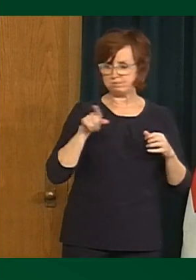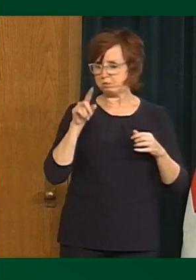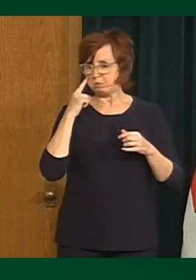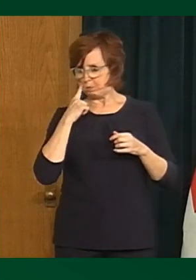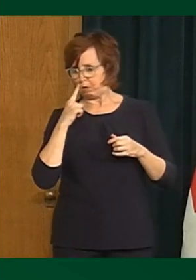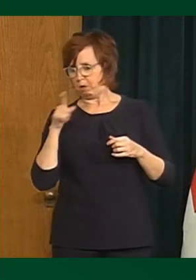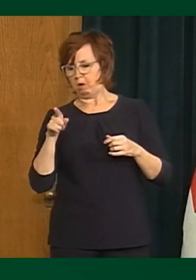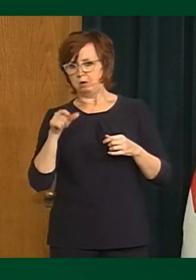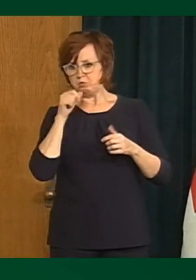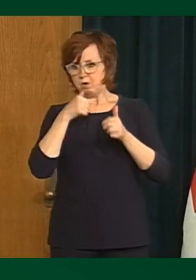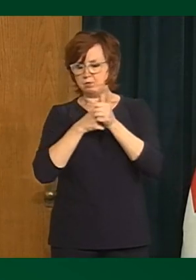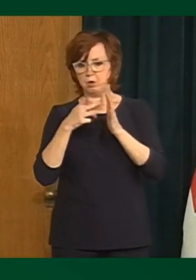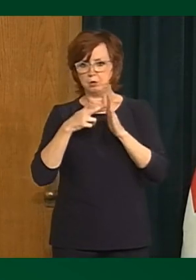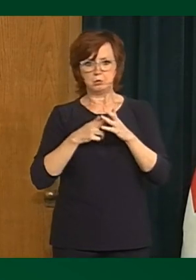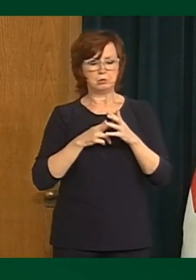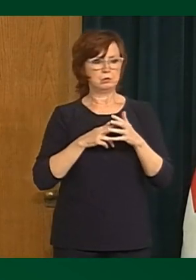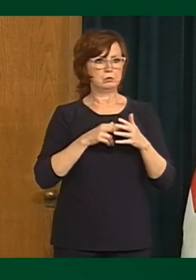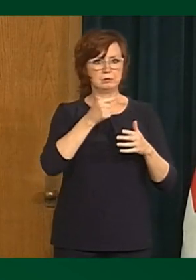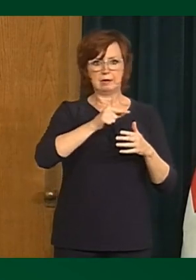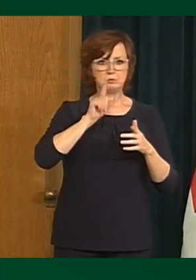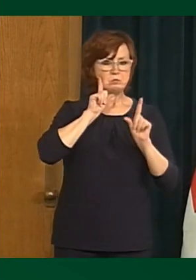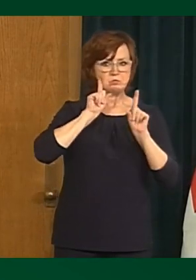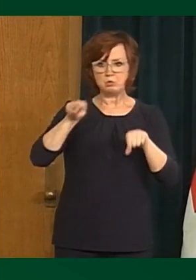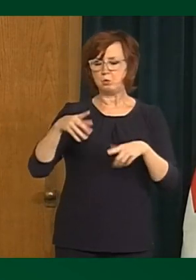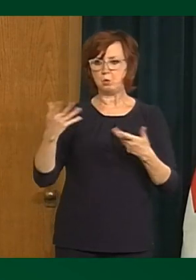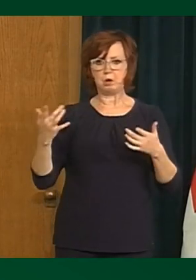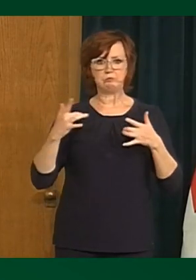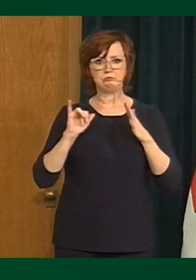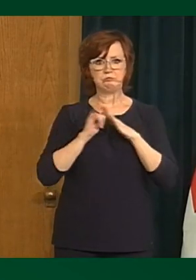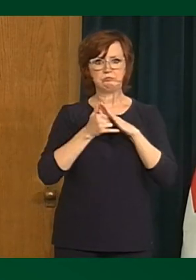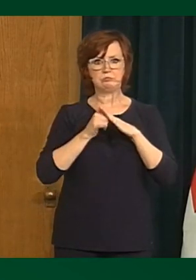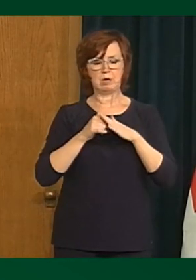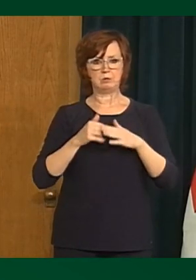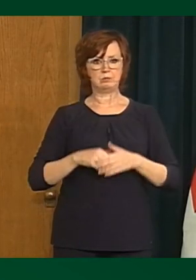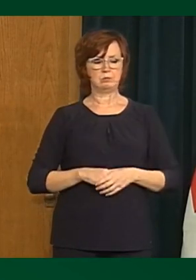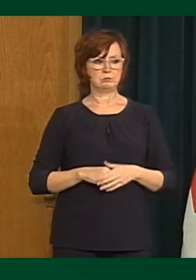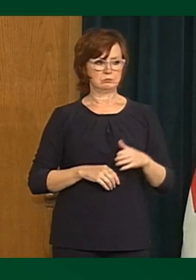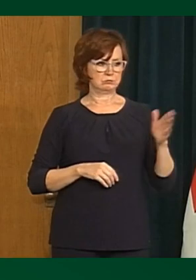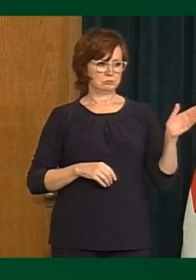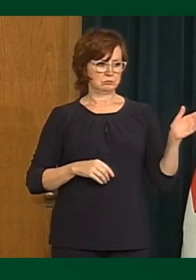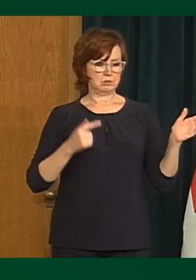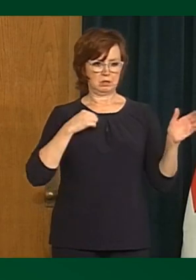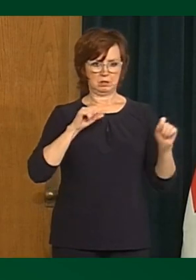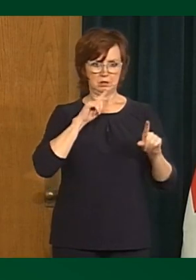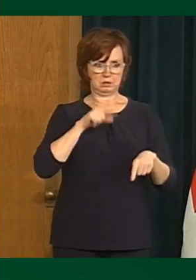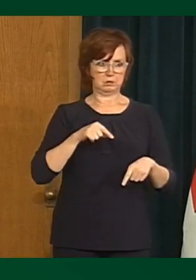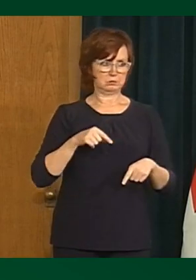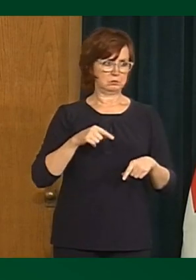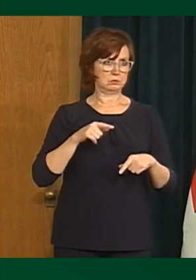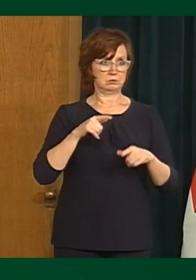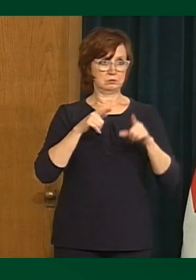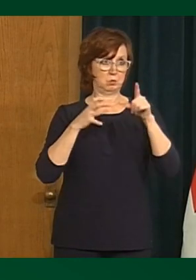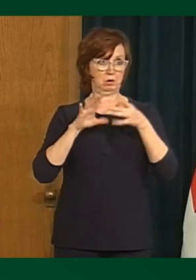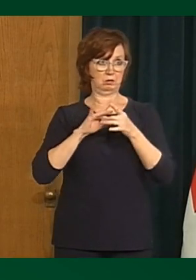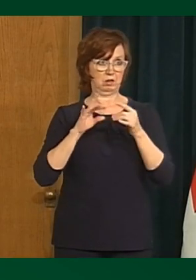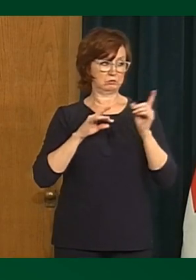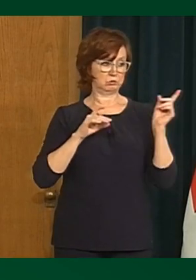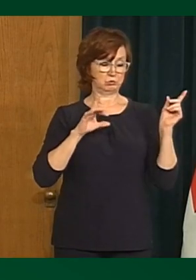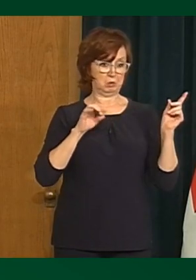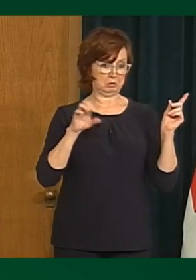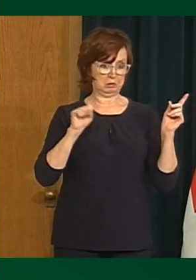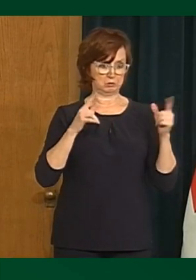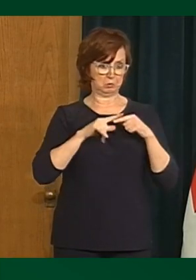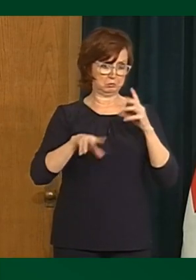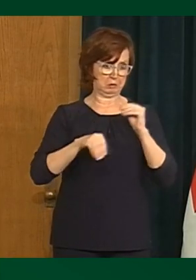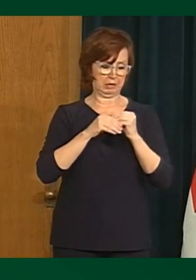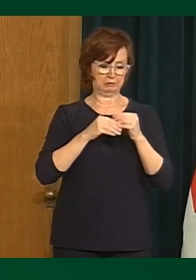or following up on things? How's that going to work? I'll maybe begin to answer that. If anyone else wants to step in, either Dr. Shahab